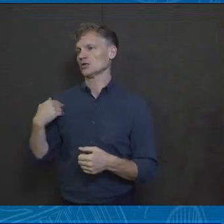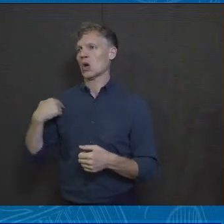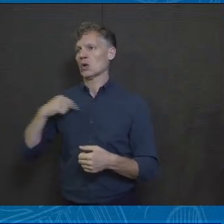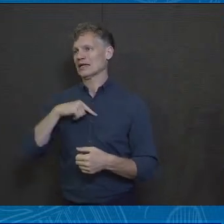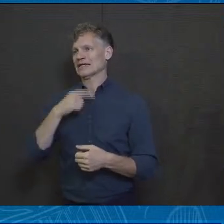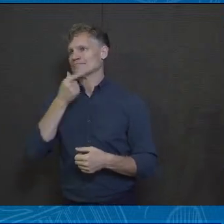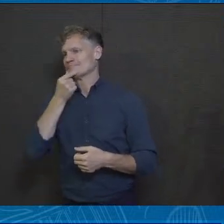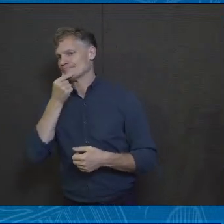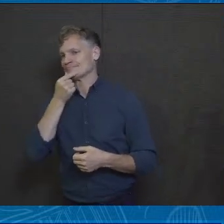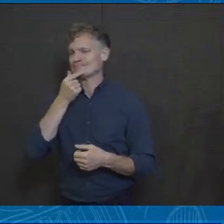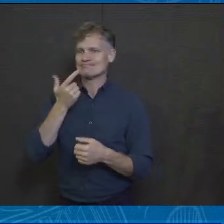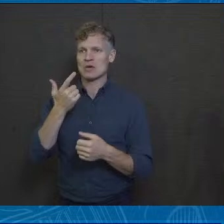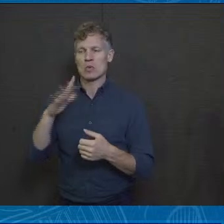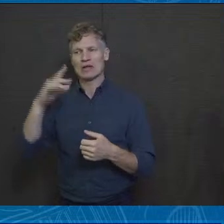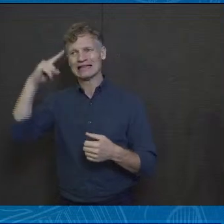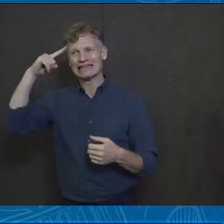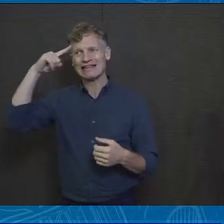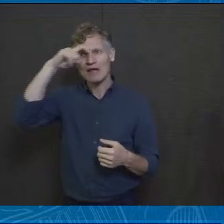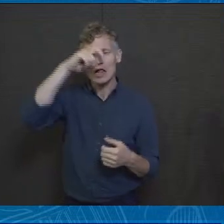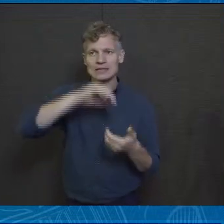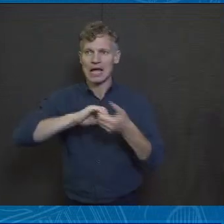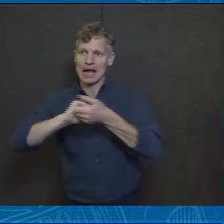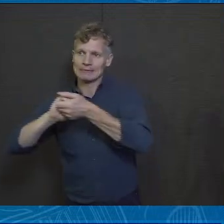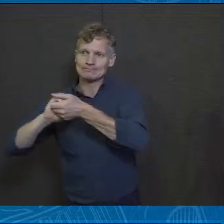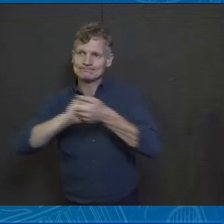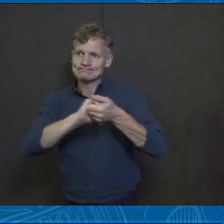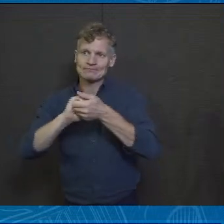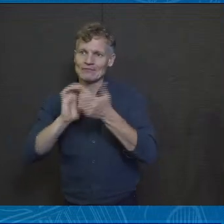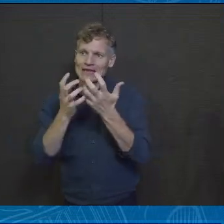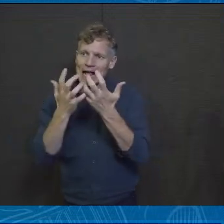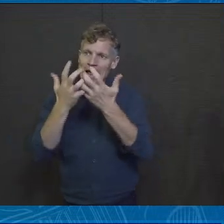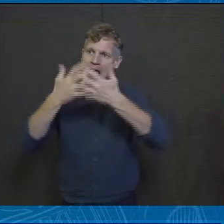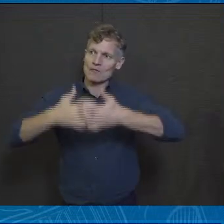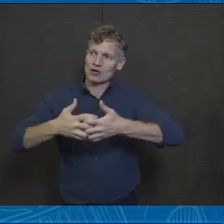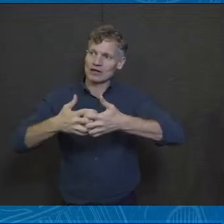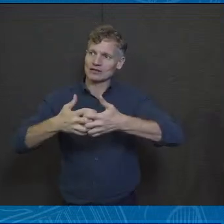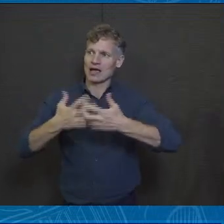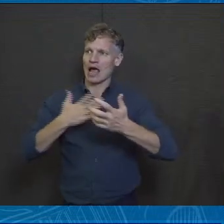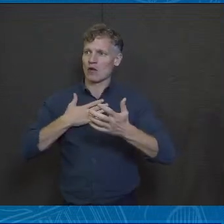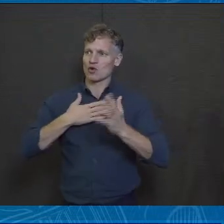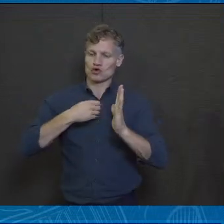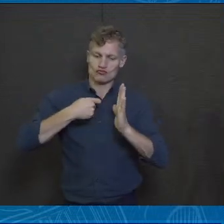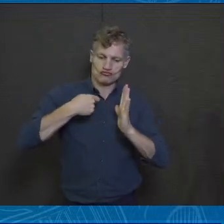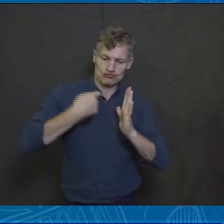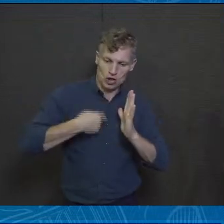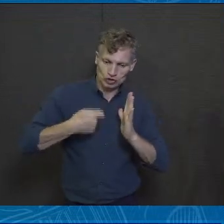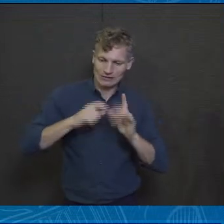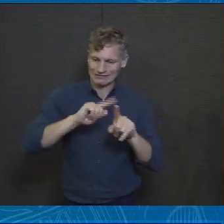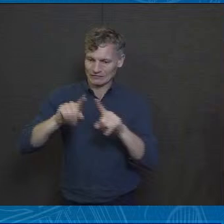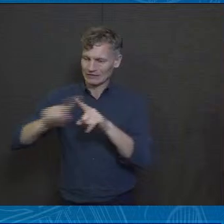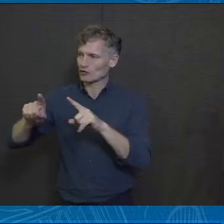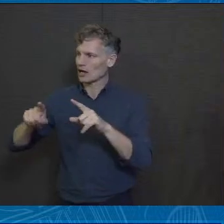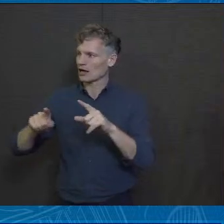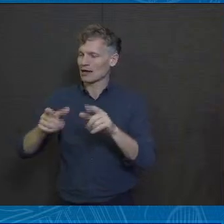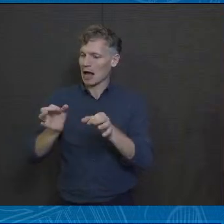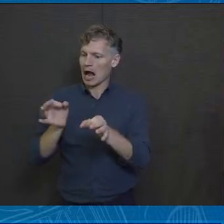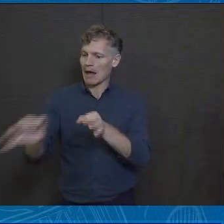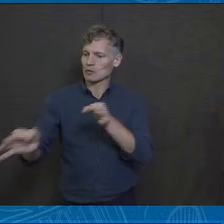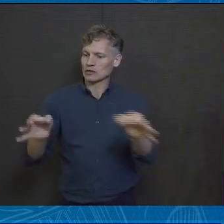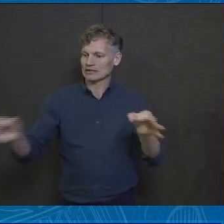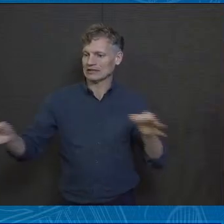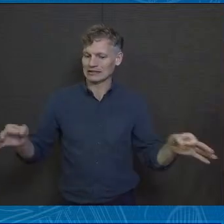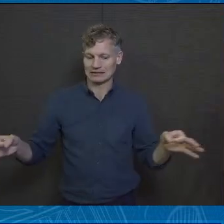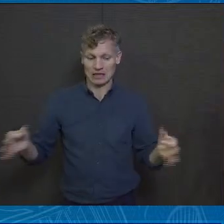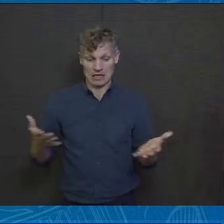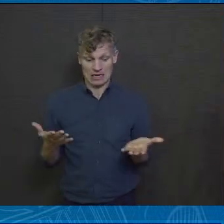to collaborate or to integrate our projects in the communities. It is just now that